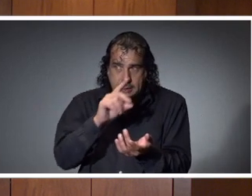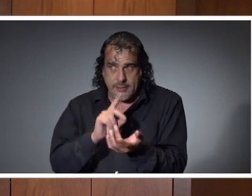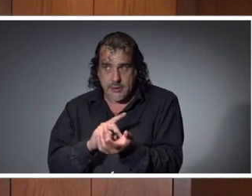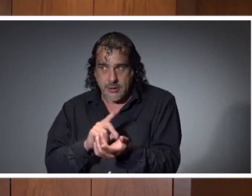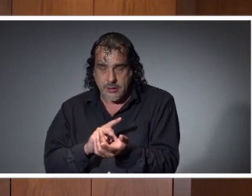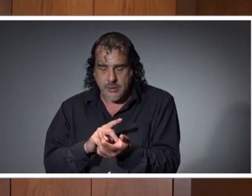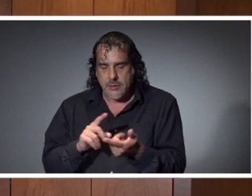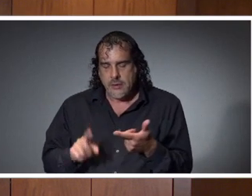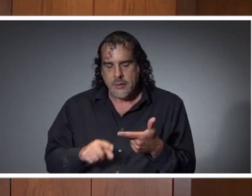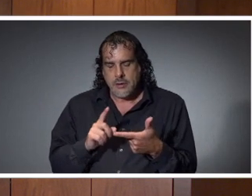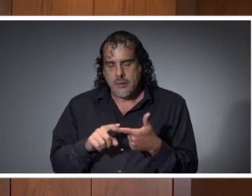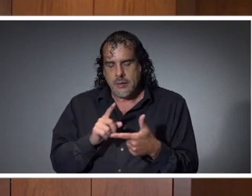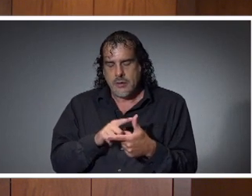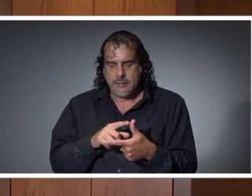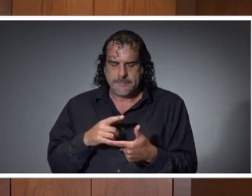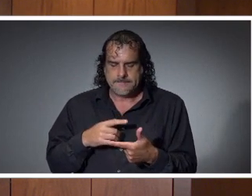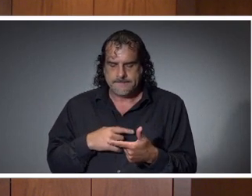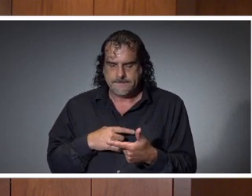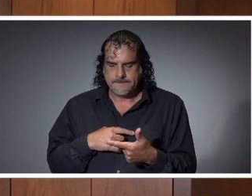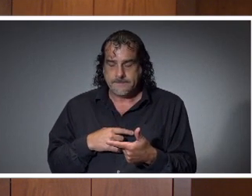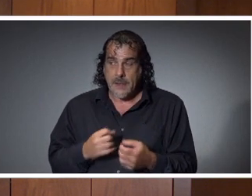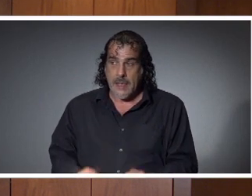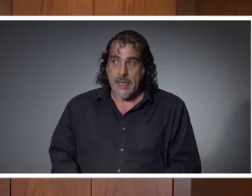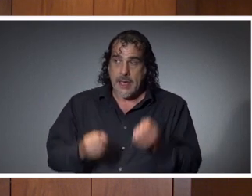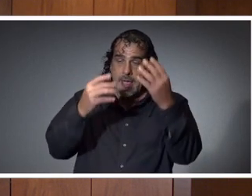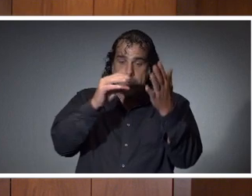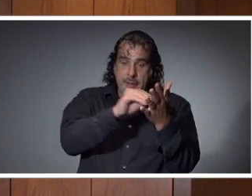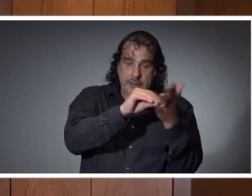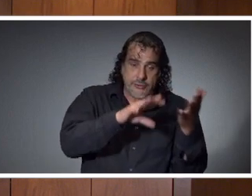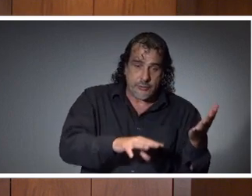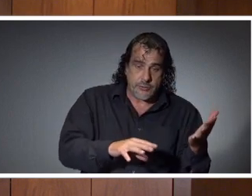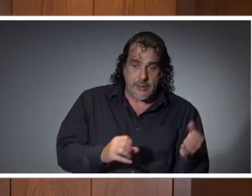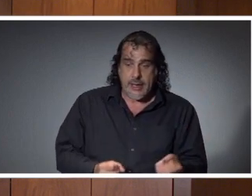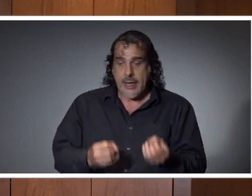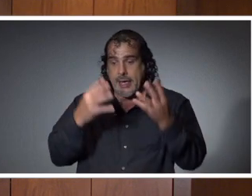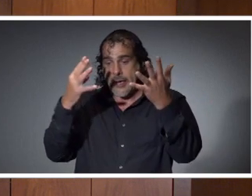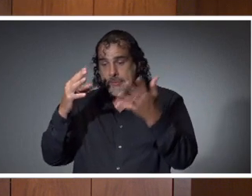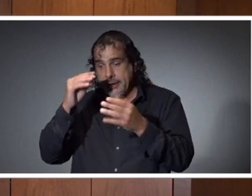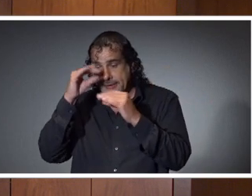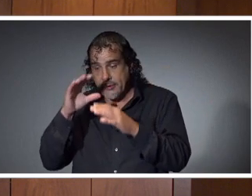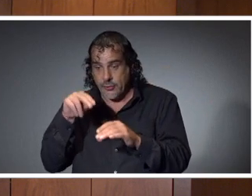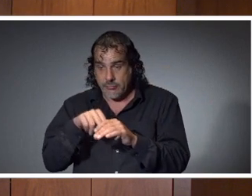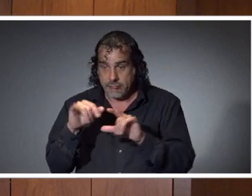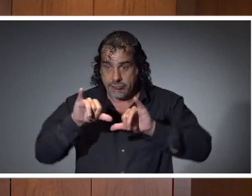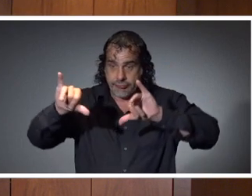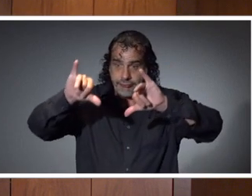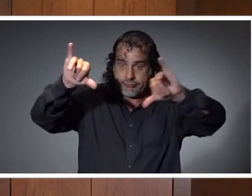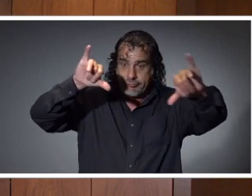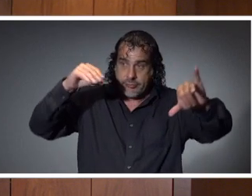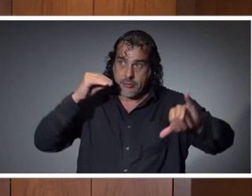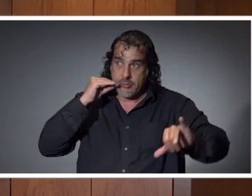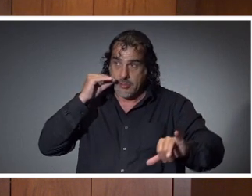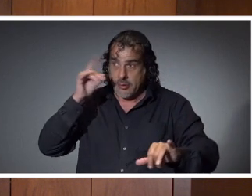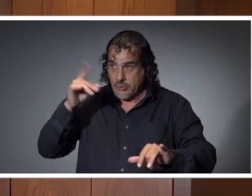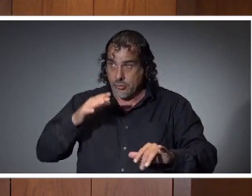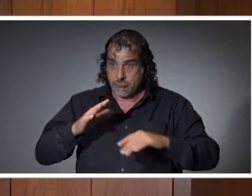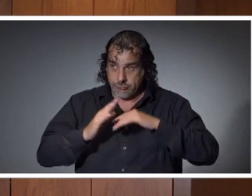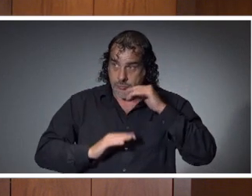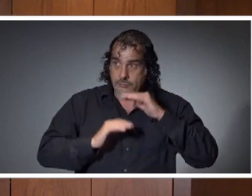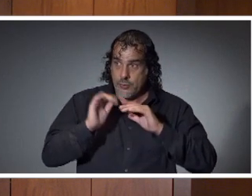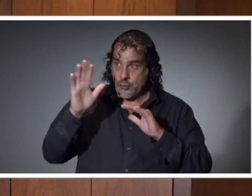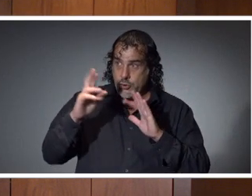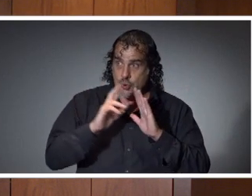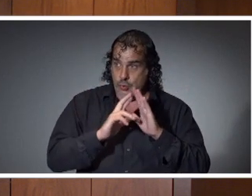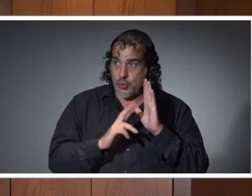the number of students and teachers who are in quarantine because of the coronavirus, are you comfortable with the school guidelines that you, Governor